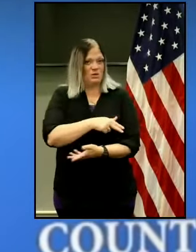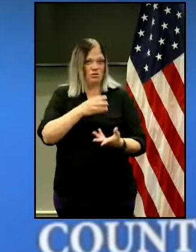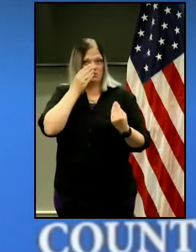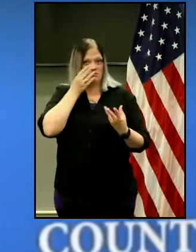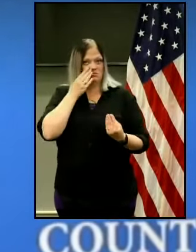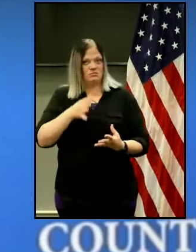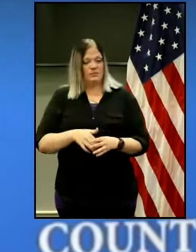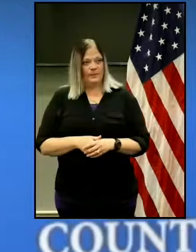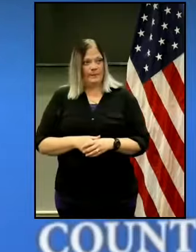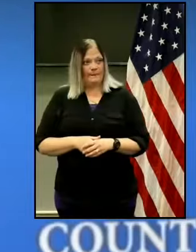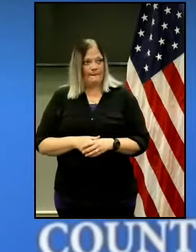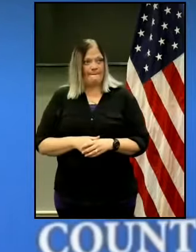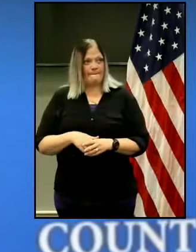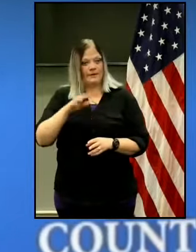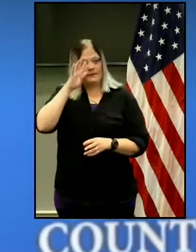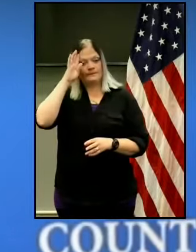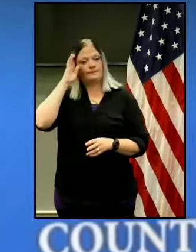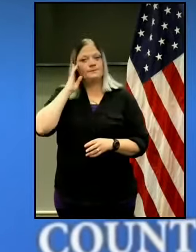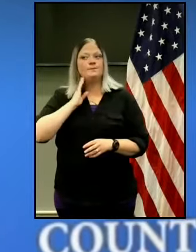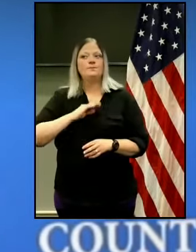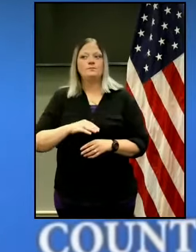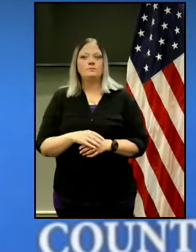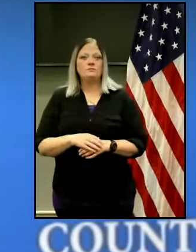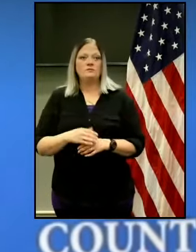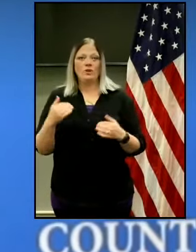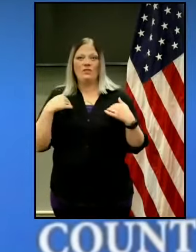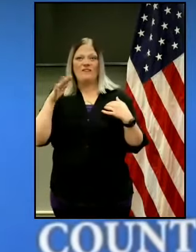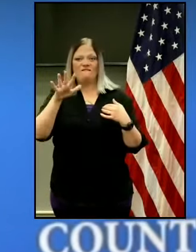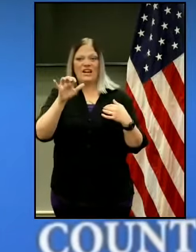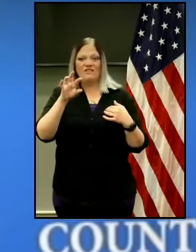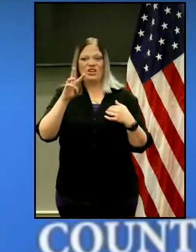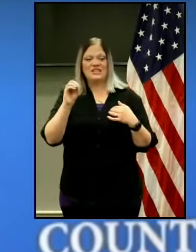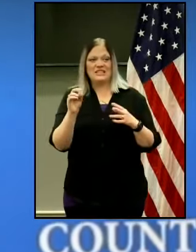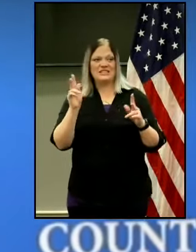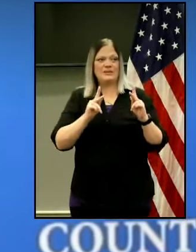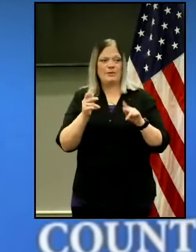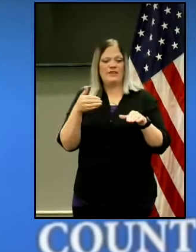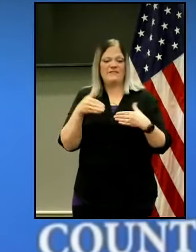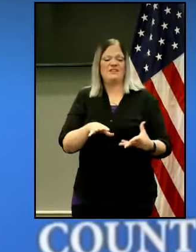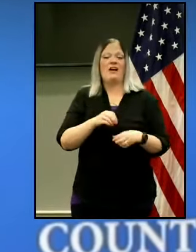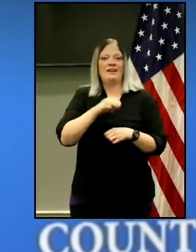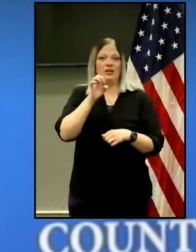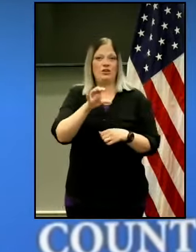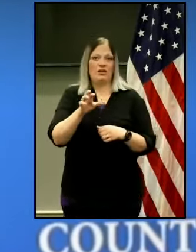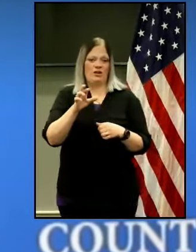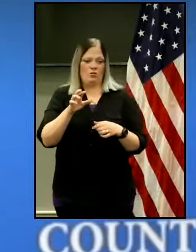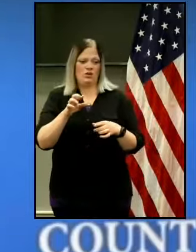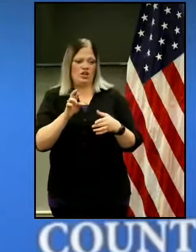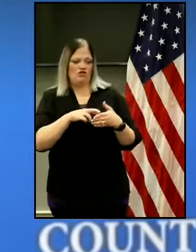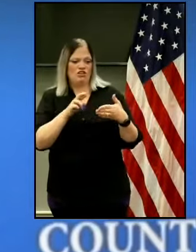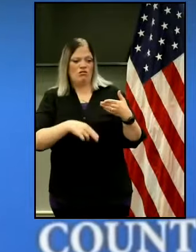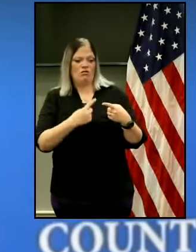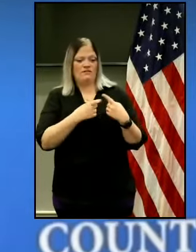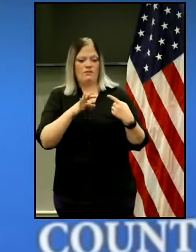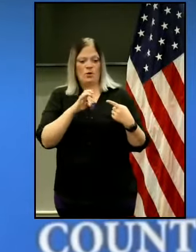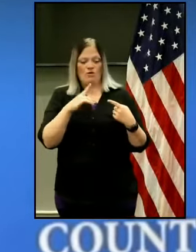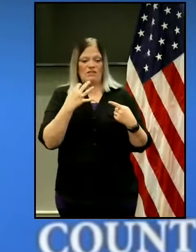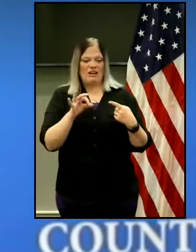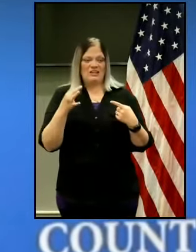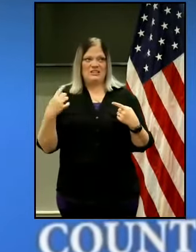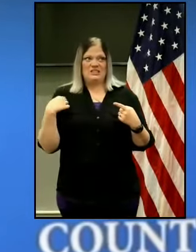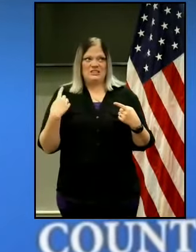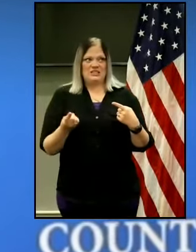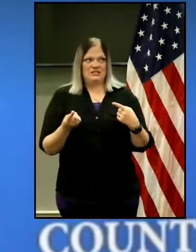data. We've had 560 people that have died in Erie County as a result of COVID-19 since